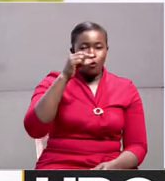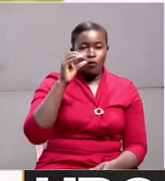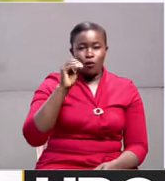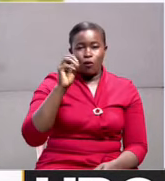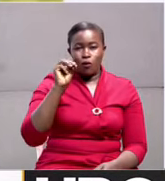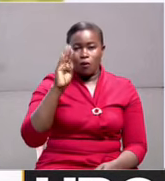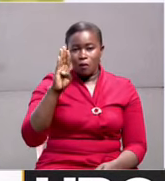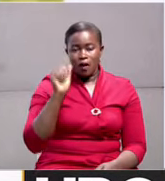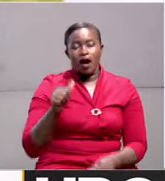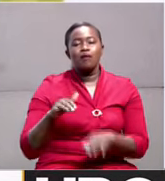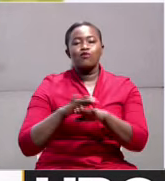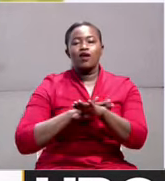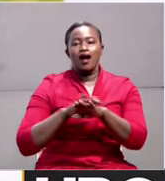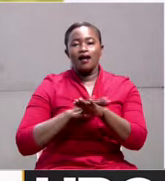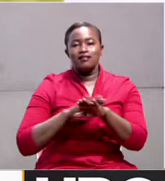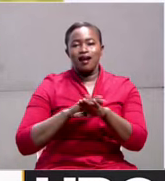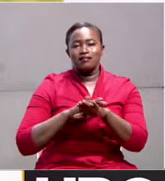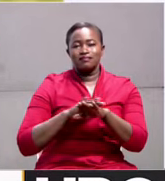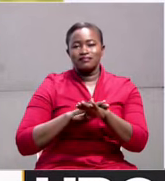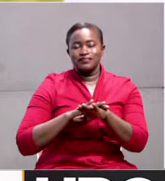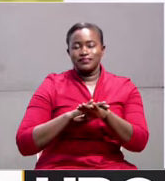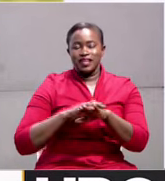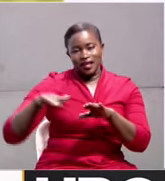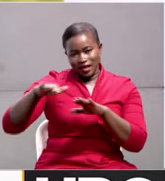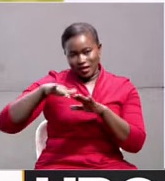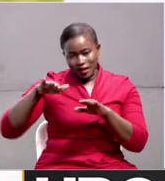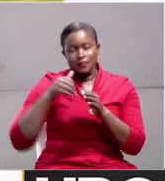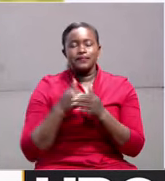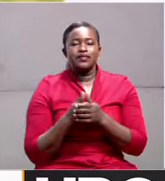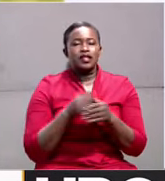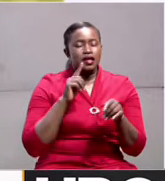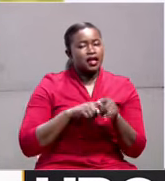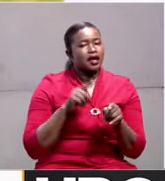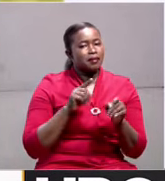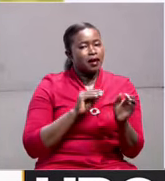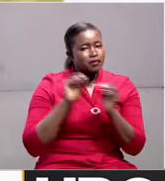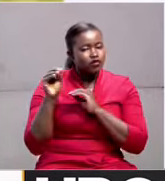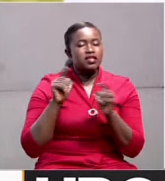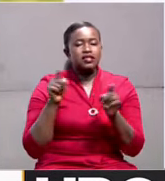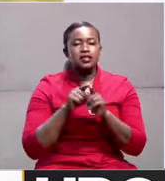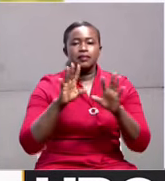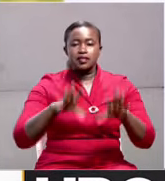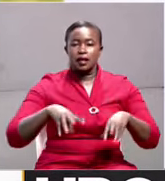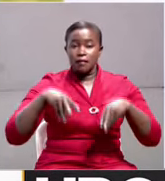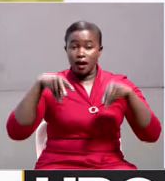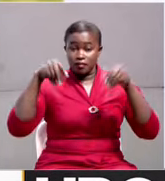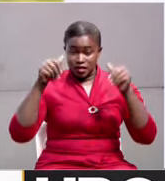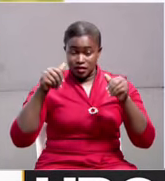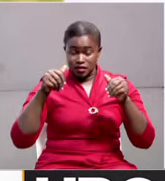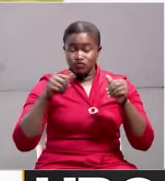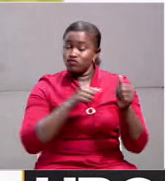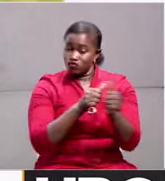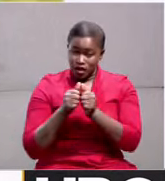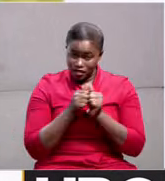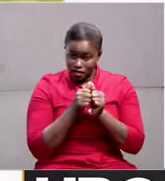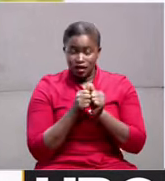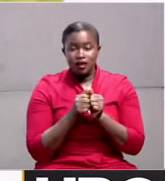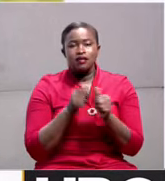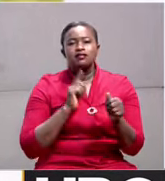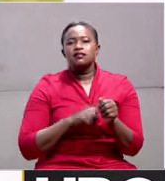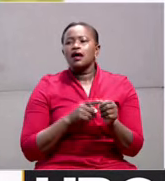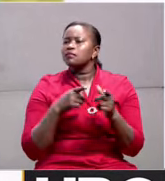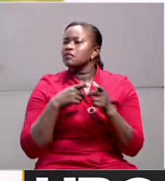in the Buganda area. And when I got there, and also Zimbabwe, they are together, I found the